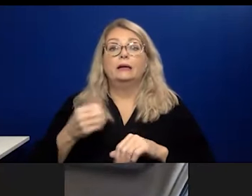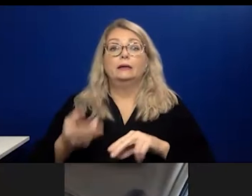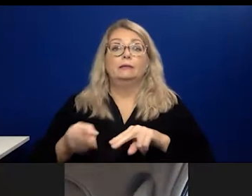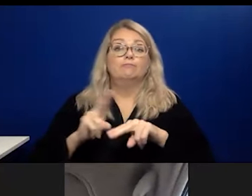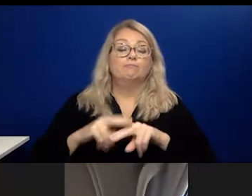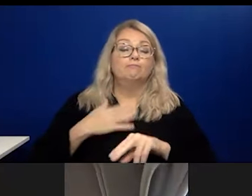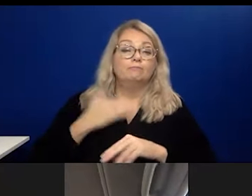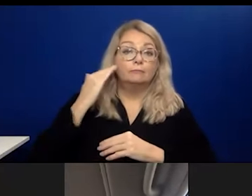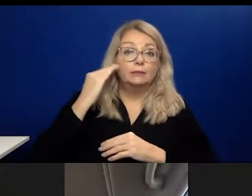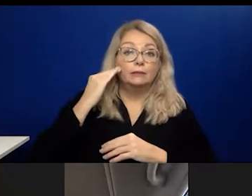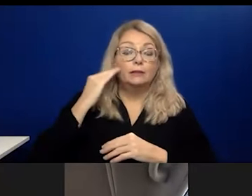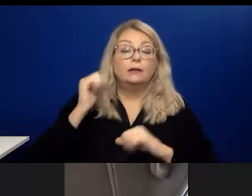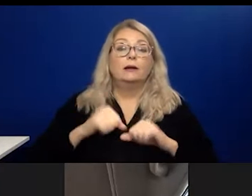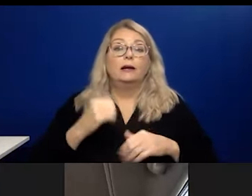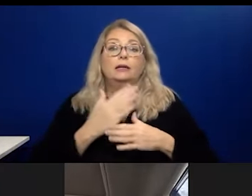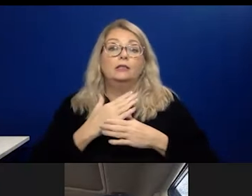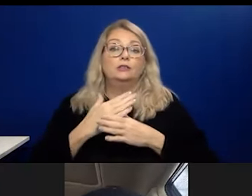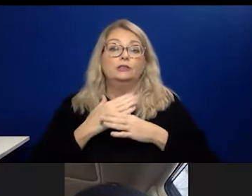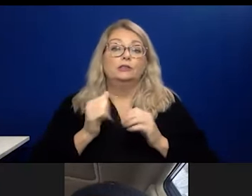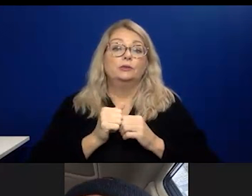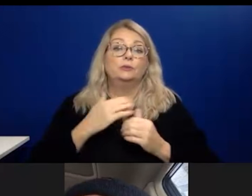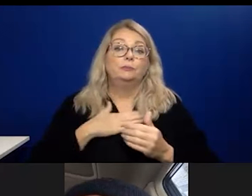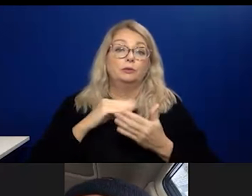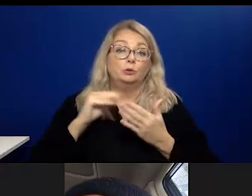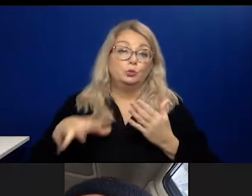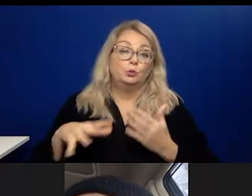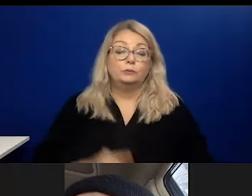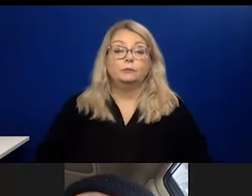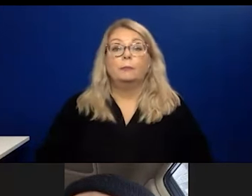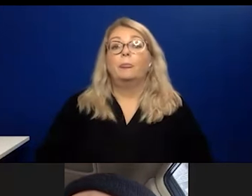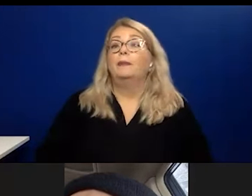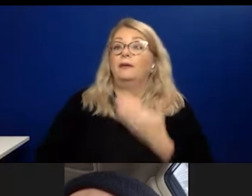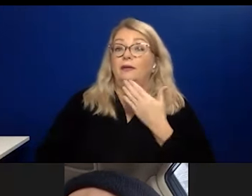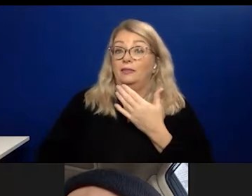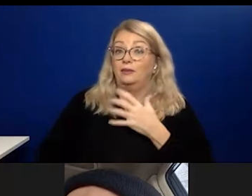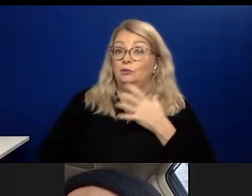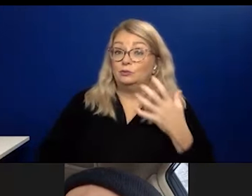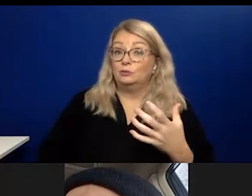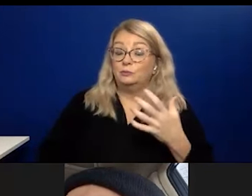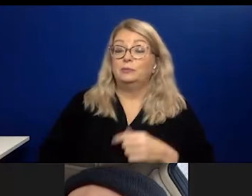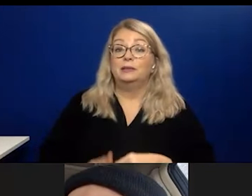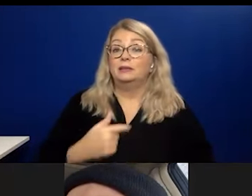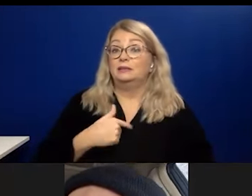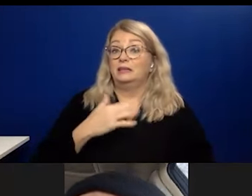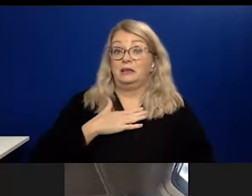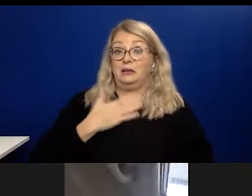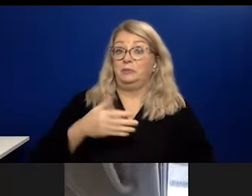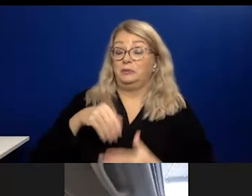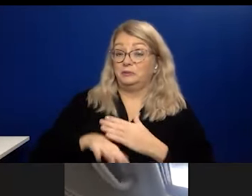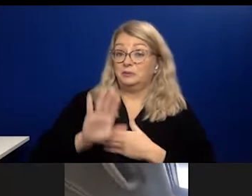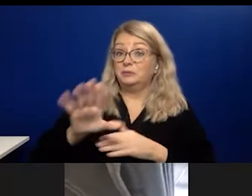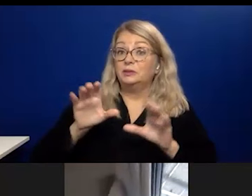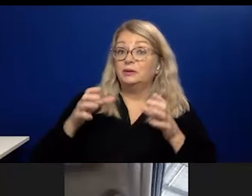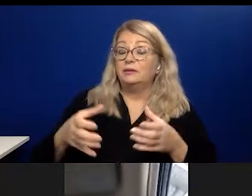that I can share with my students. Thank you so much. And I'd be happy to come into your class too. Part of the